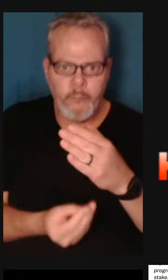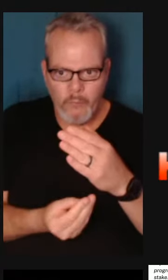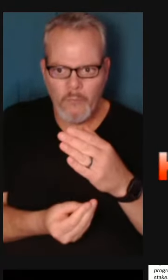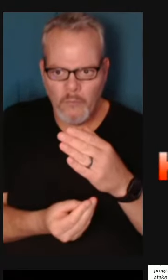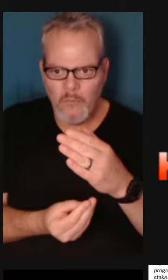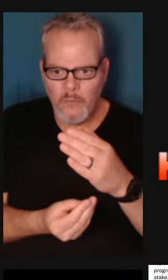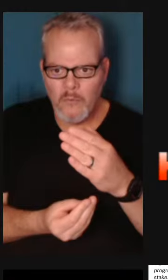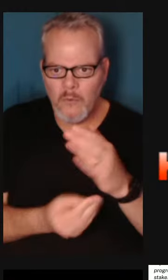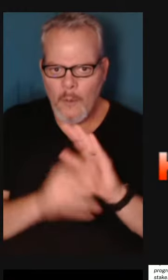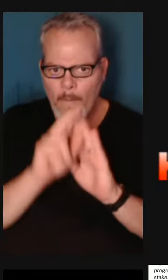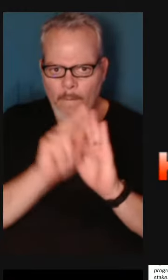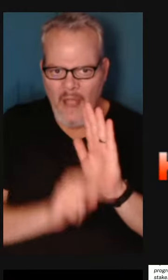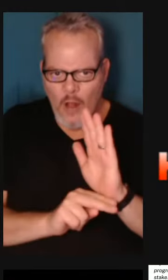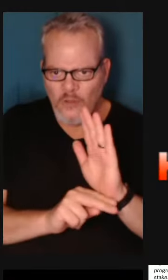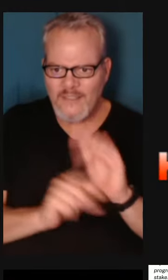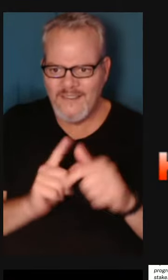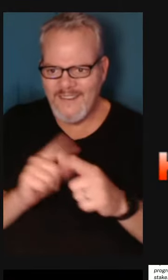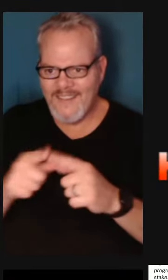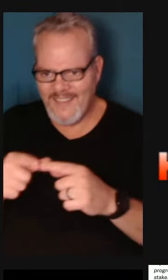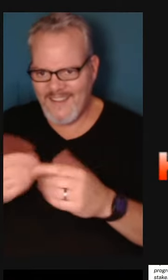by episode 24.